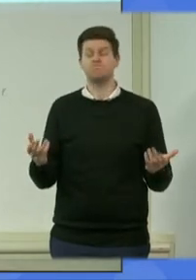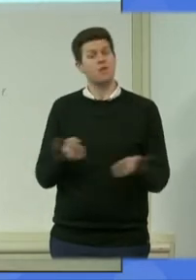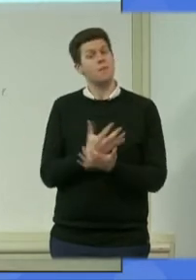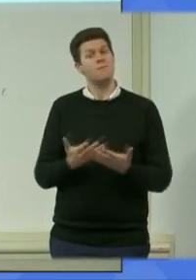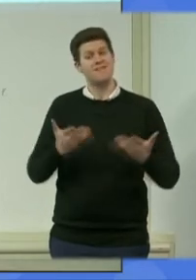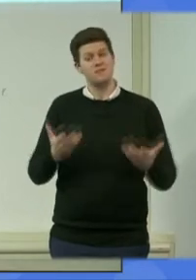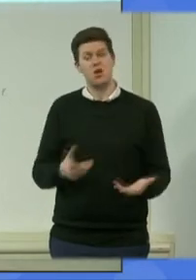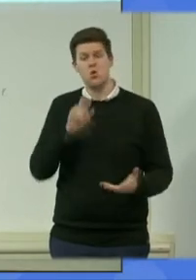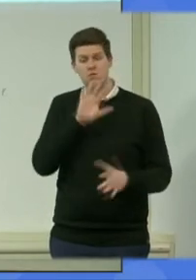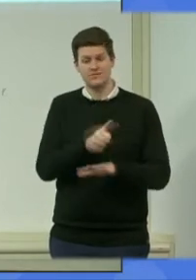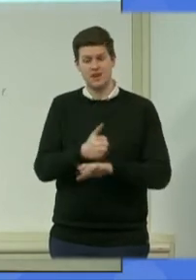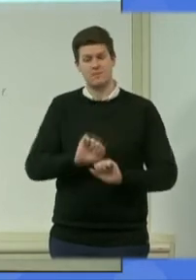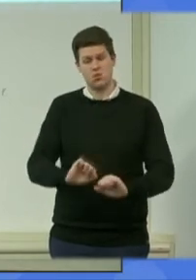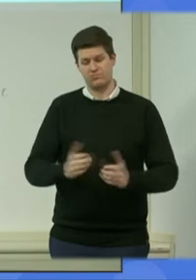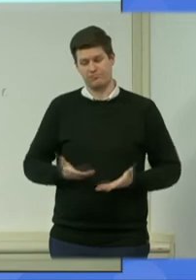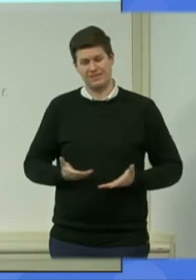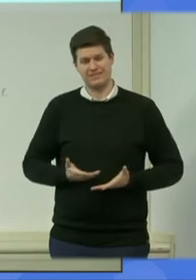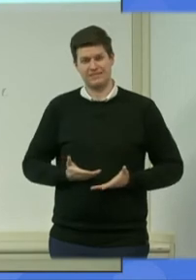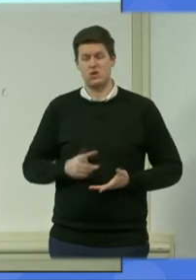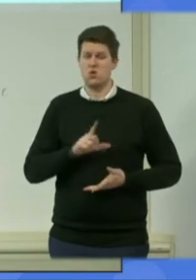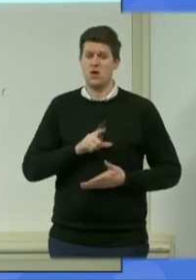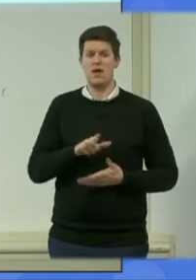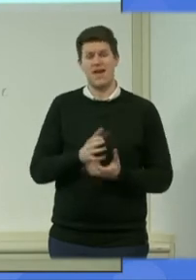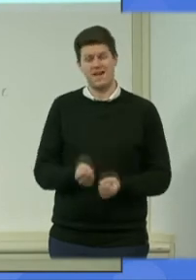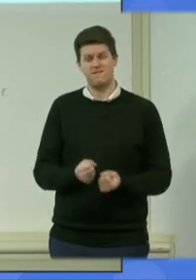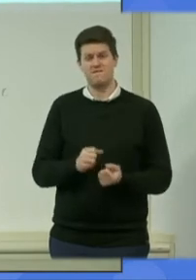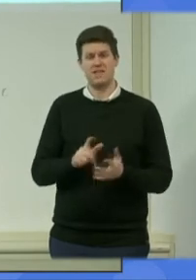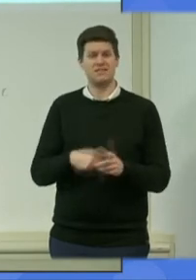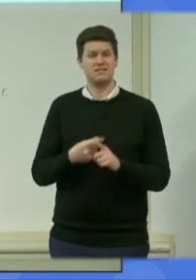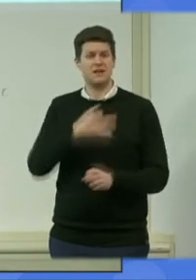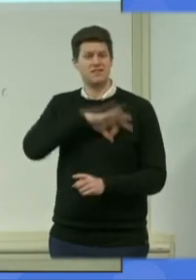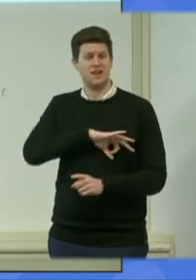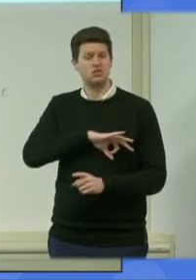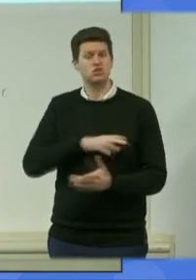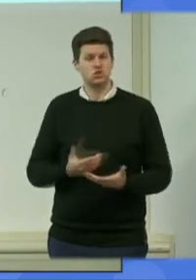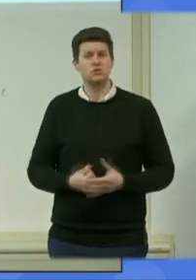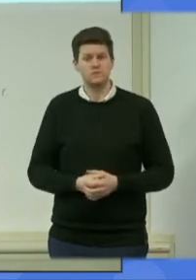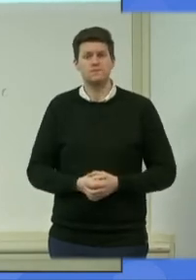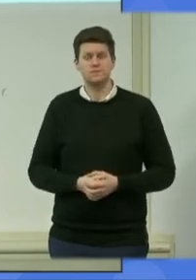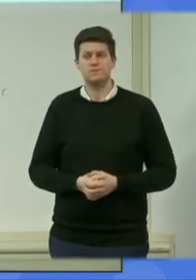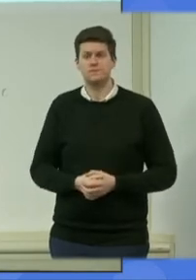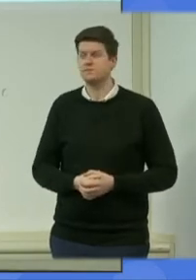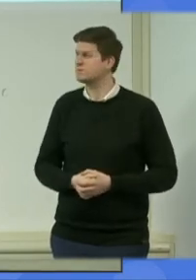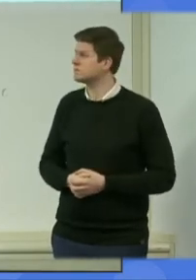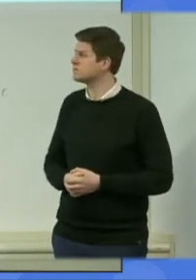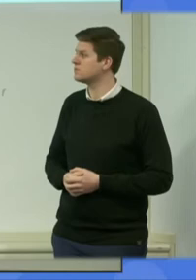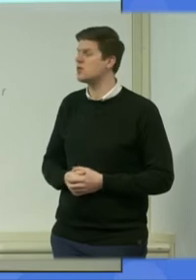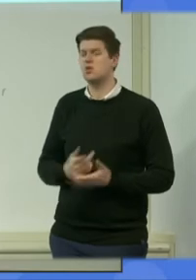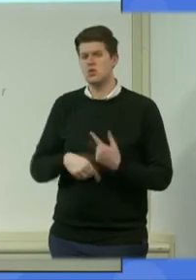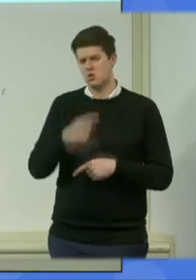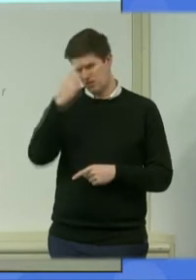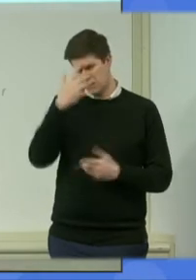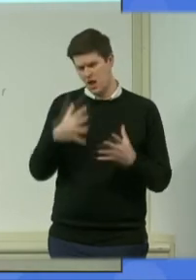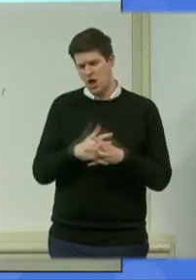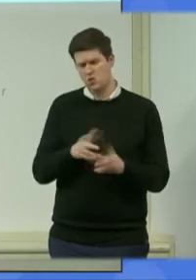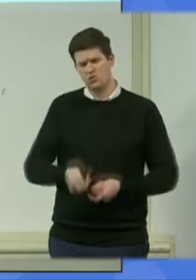the lower tax rates you have there. And that can open up some problems in thinking about, you know, how do we raise revenues if a lot of the